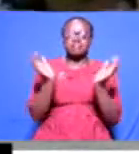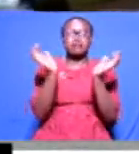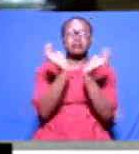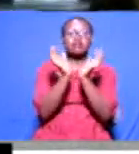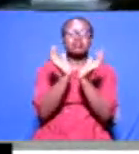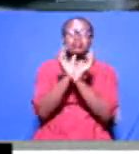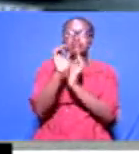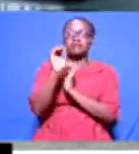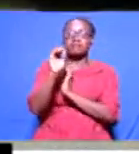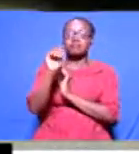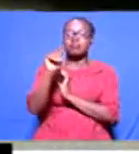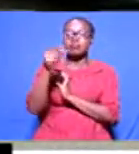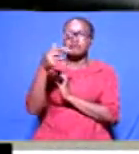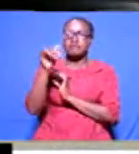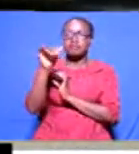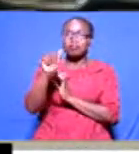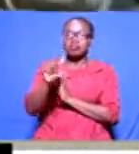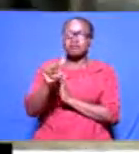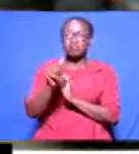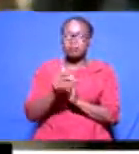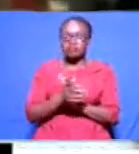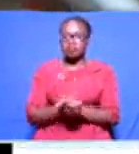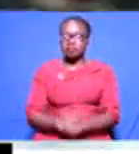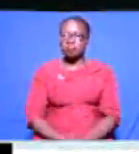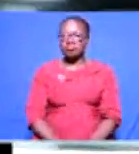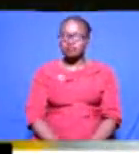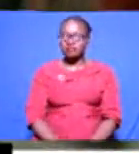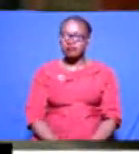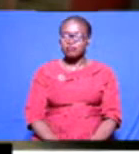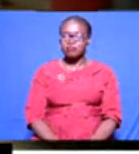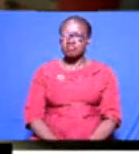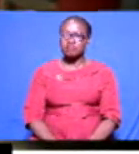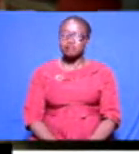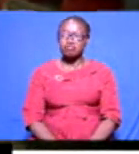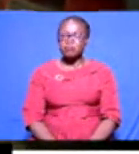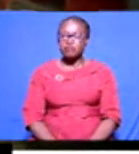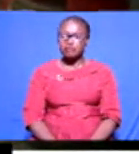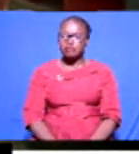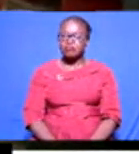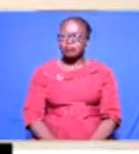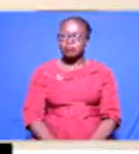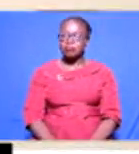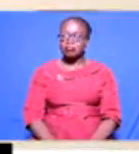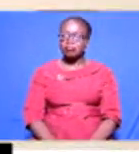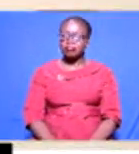Othaya. Frederick Mwoki for Prime Edition.